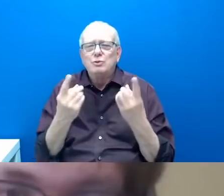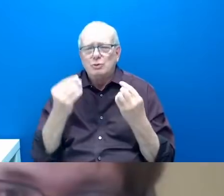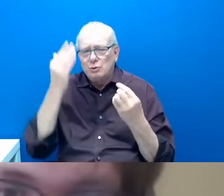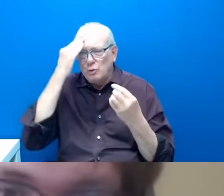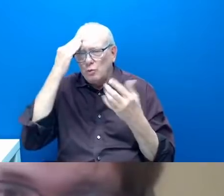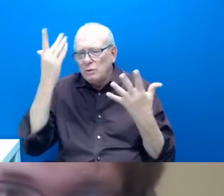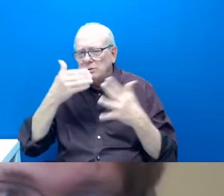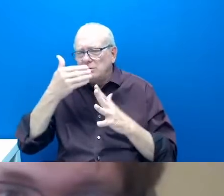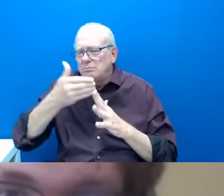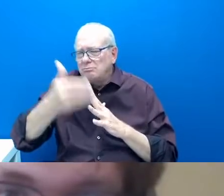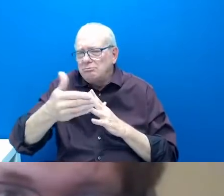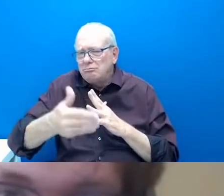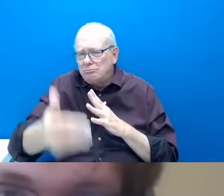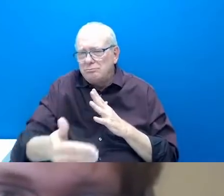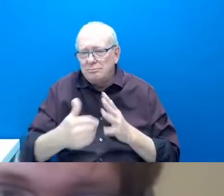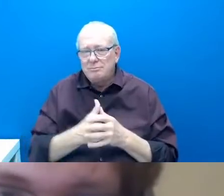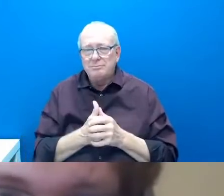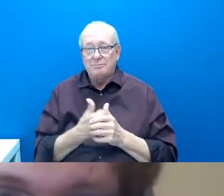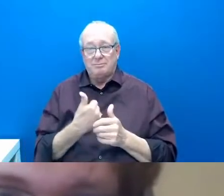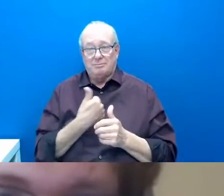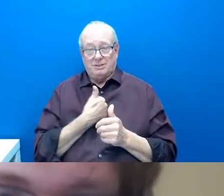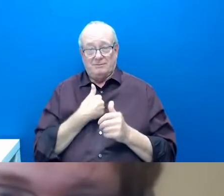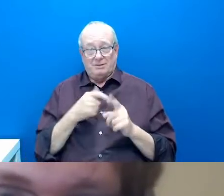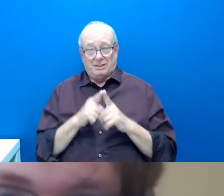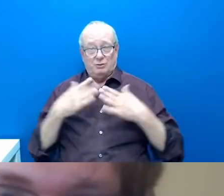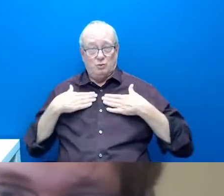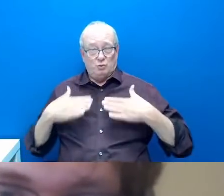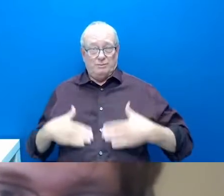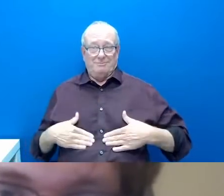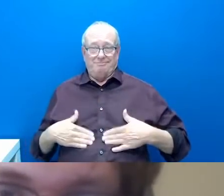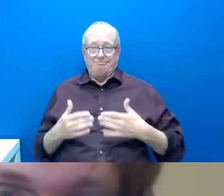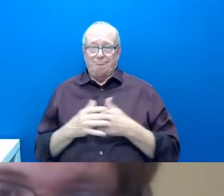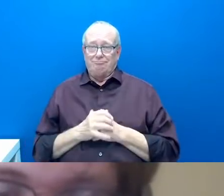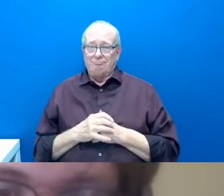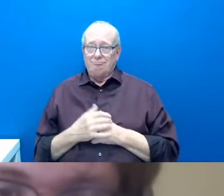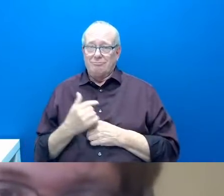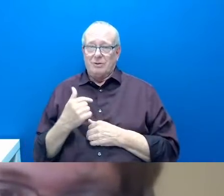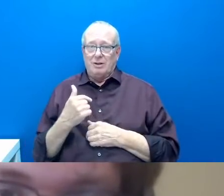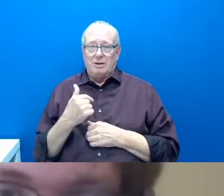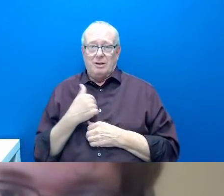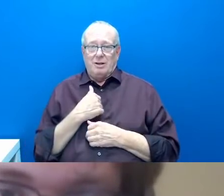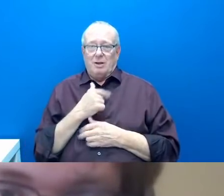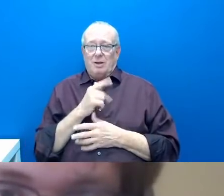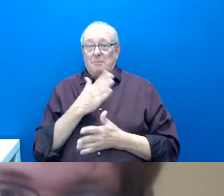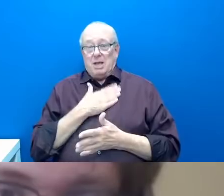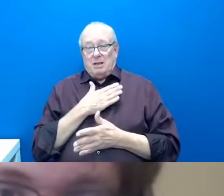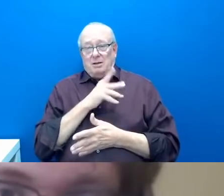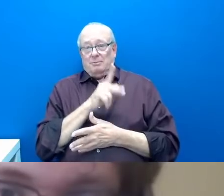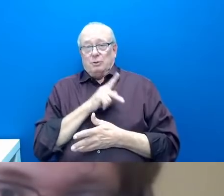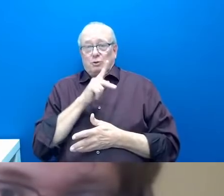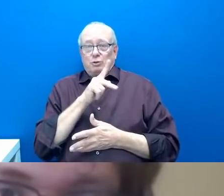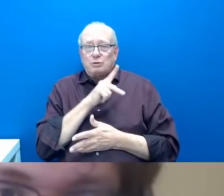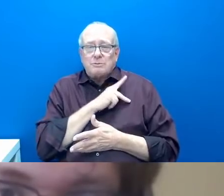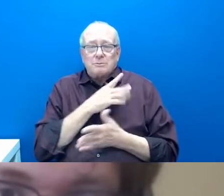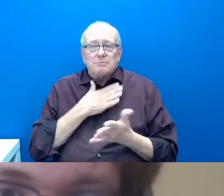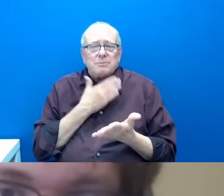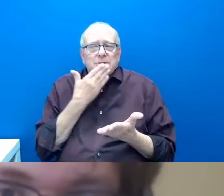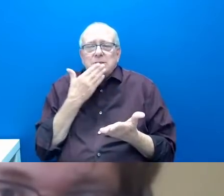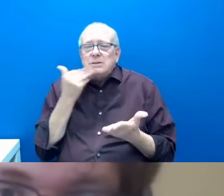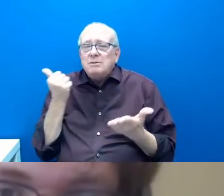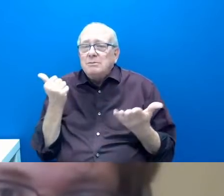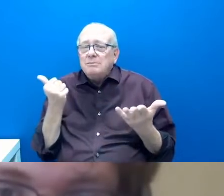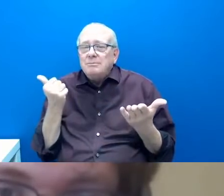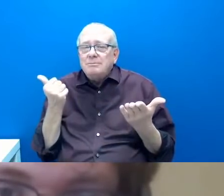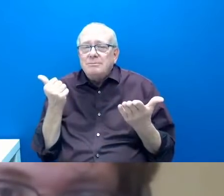next steps are going to look like. Myself as a human knows that I personally do best when